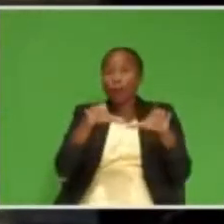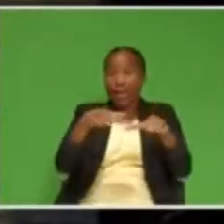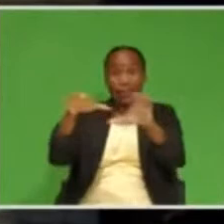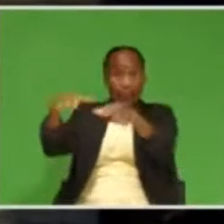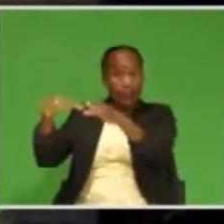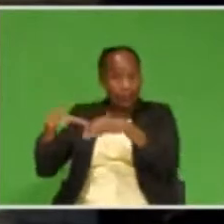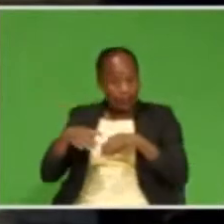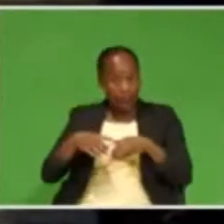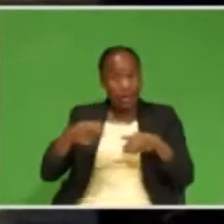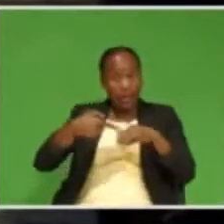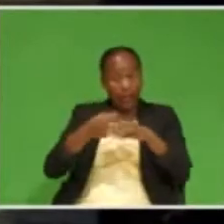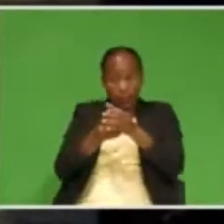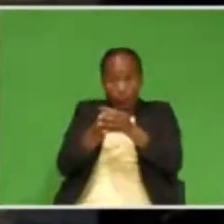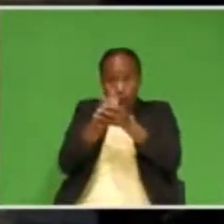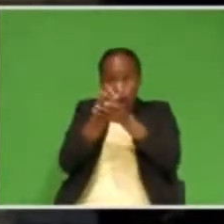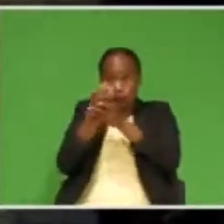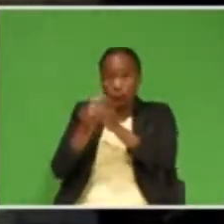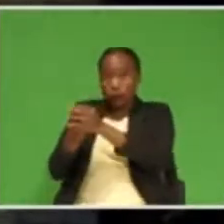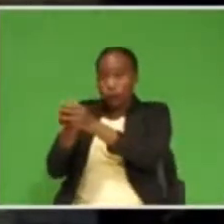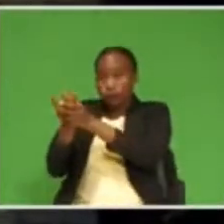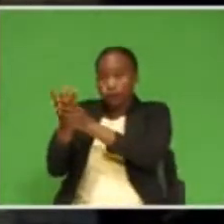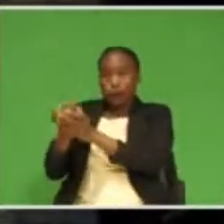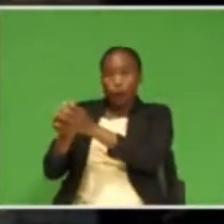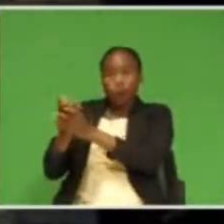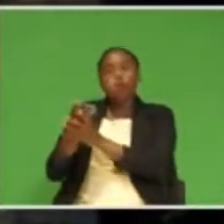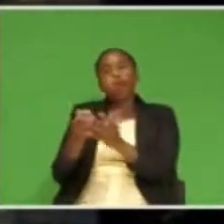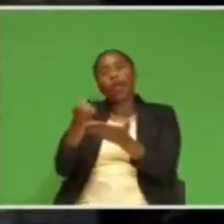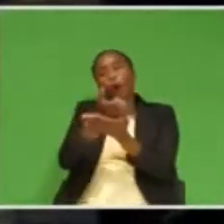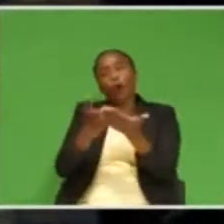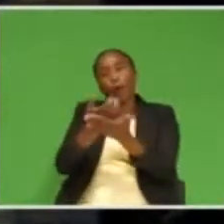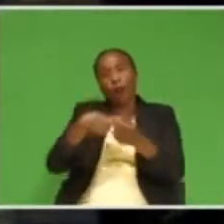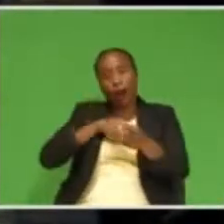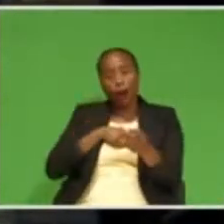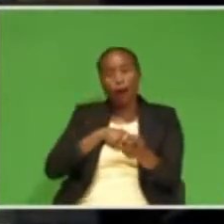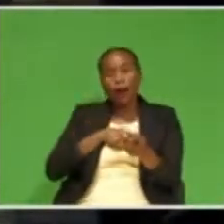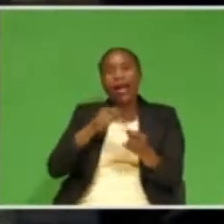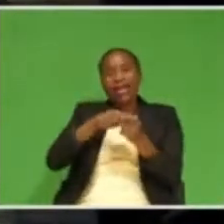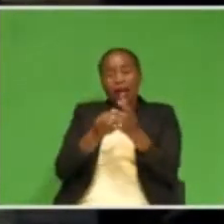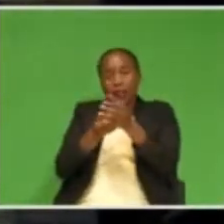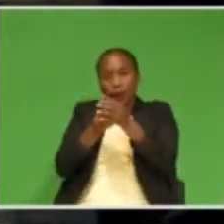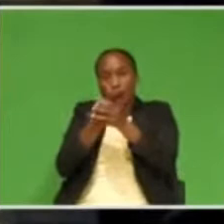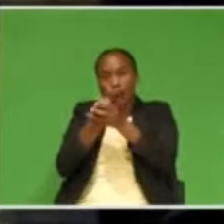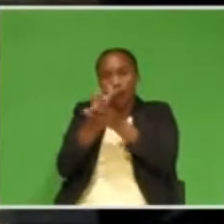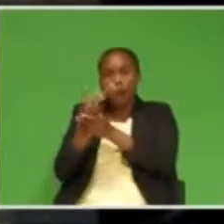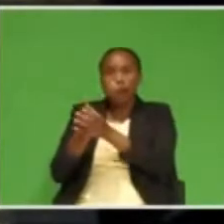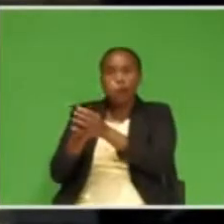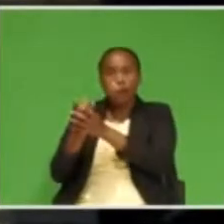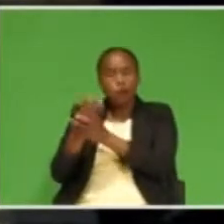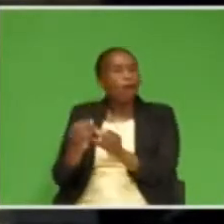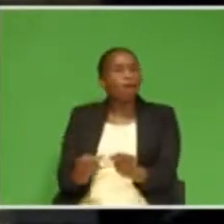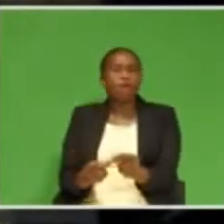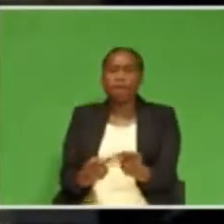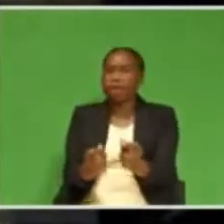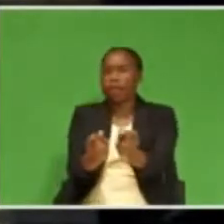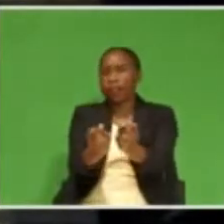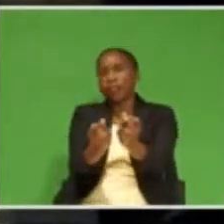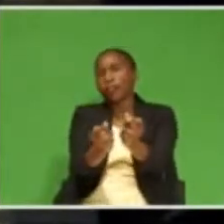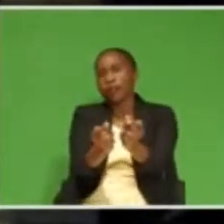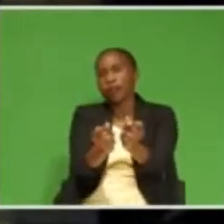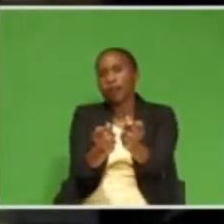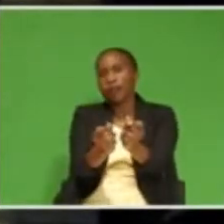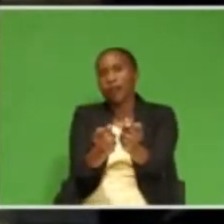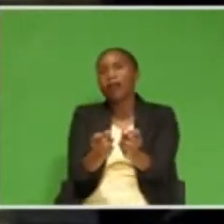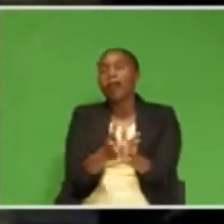are emerging in our economy and are emerging quite fast in the